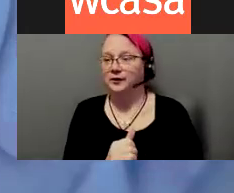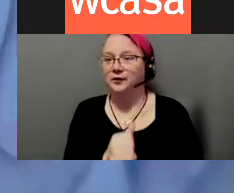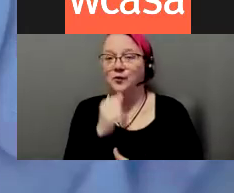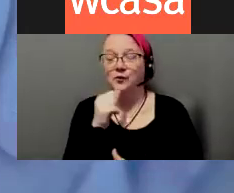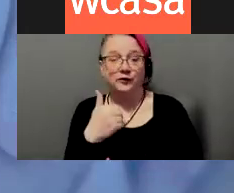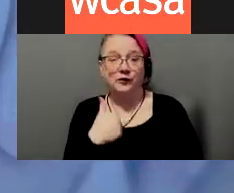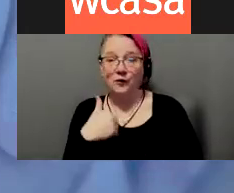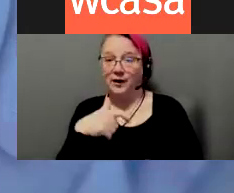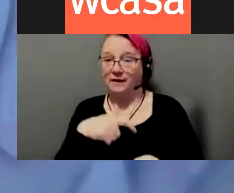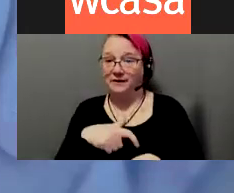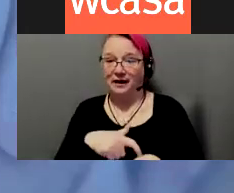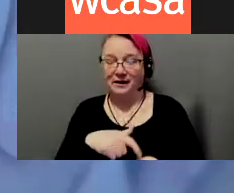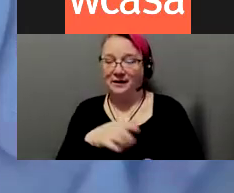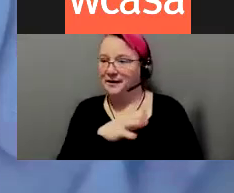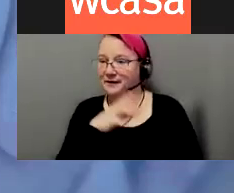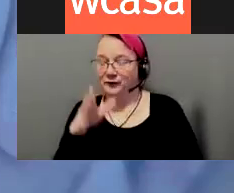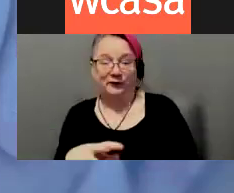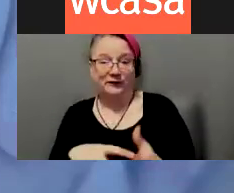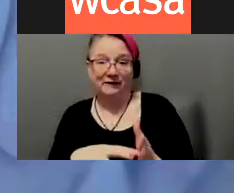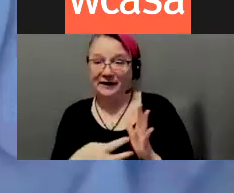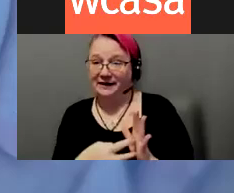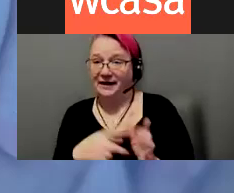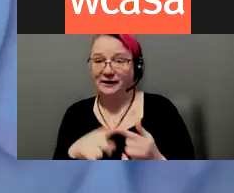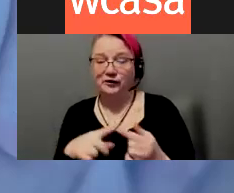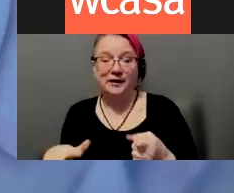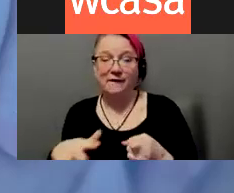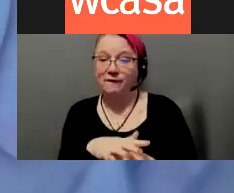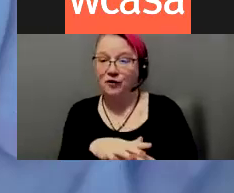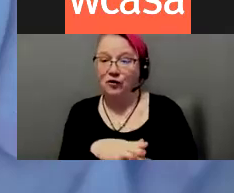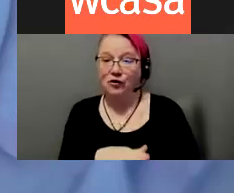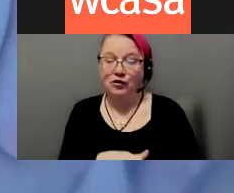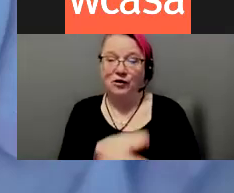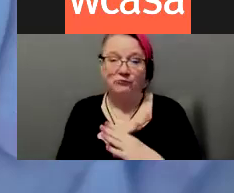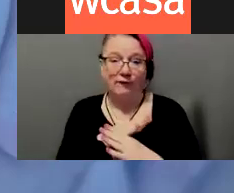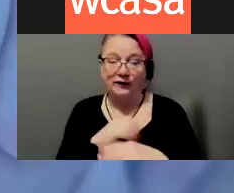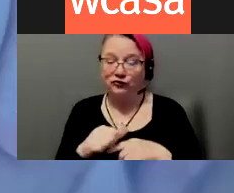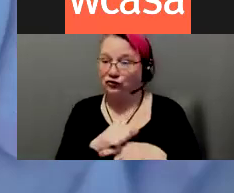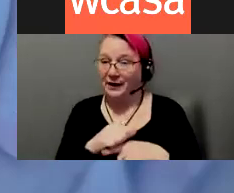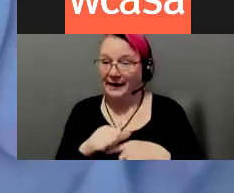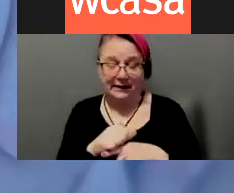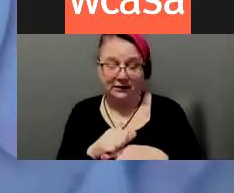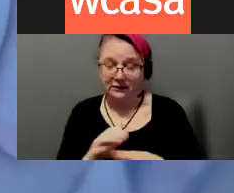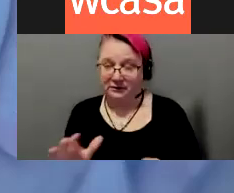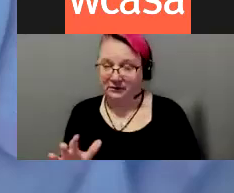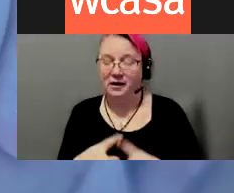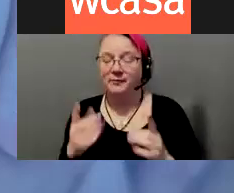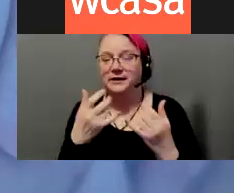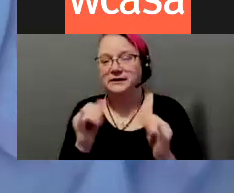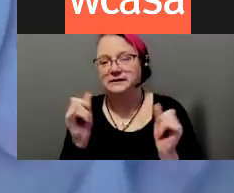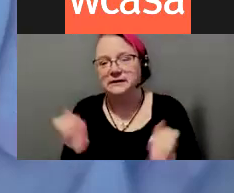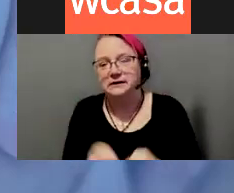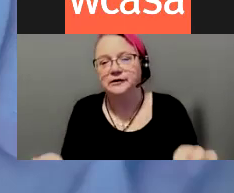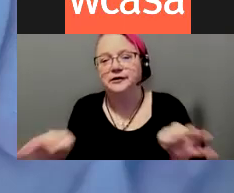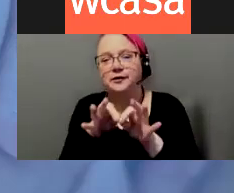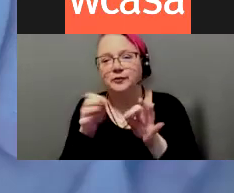time. This was never intended to be a complete intervention or prevention training, but it is still important to